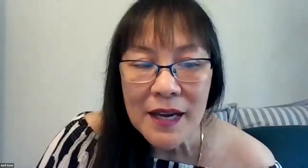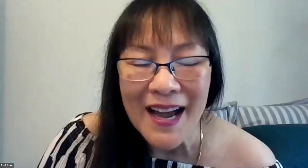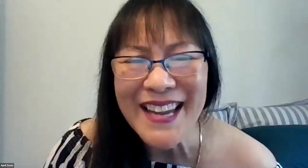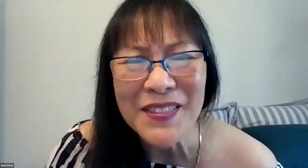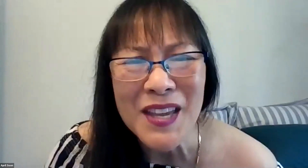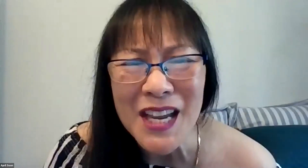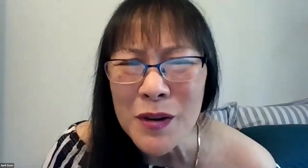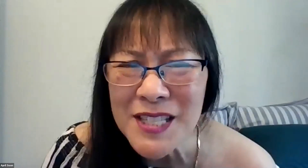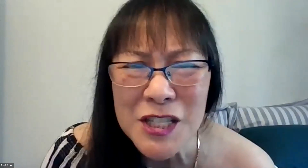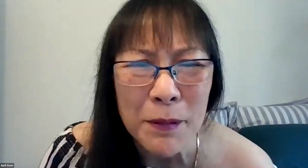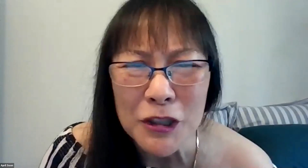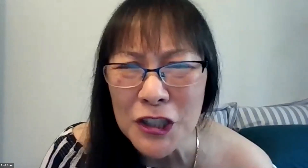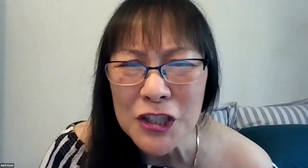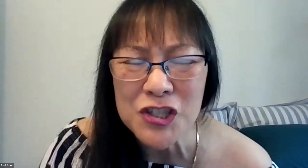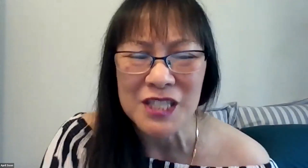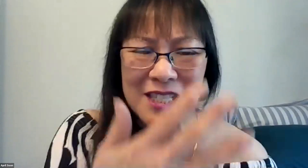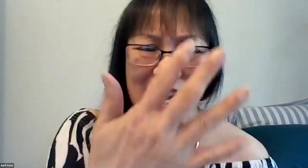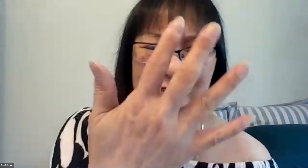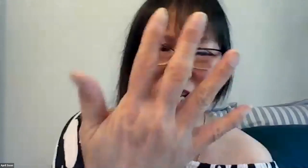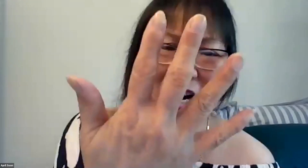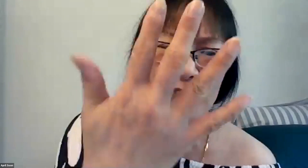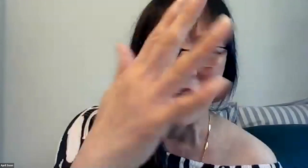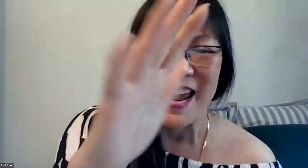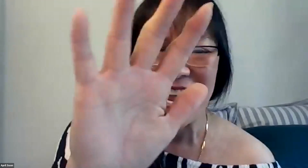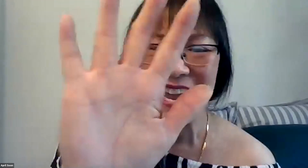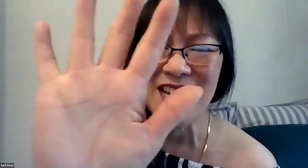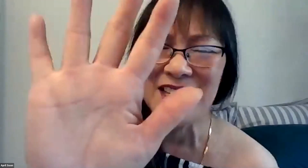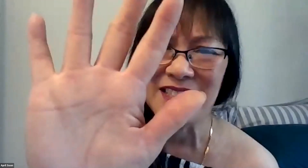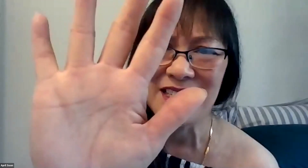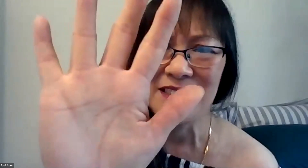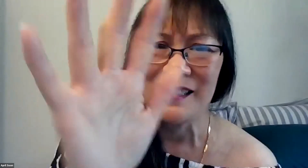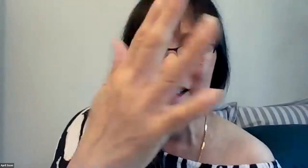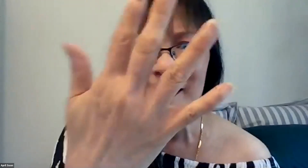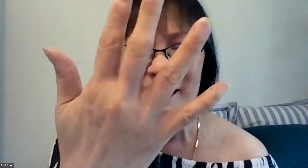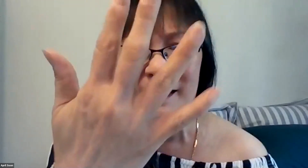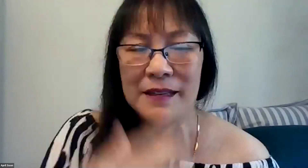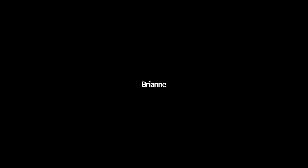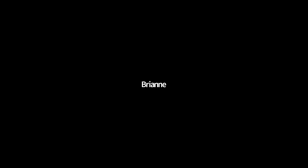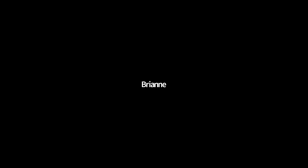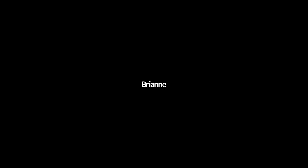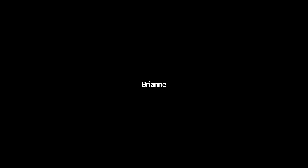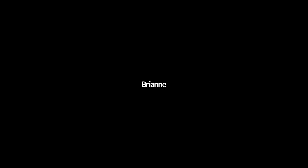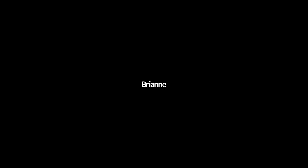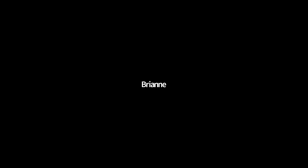left, I get the irresistible urge to sanitize my hand.